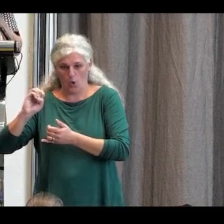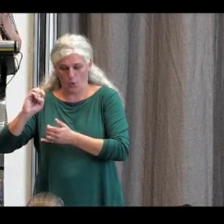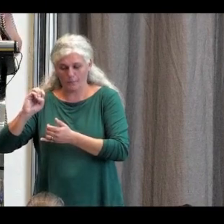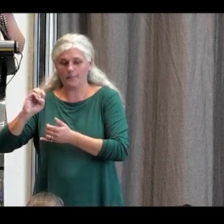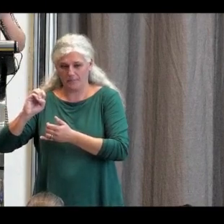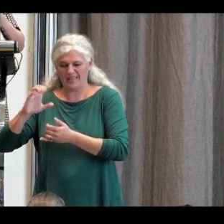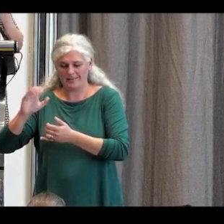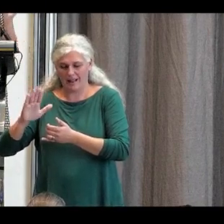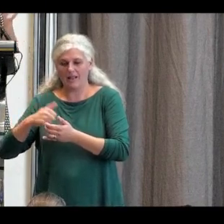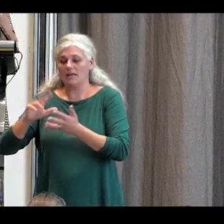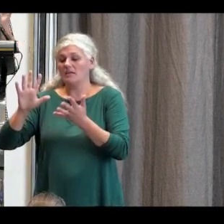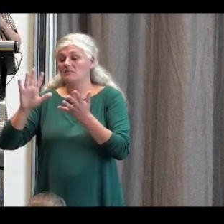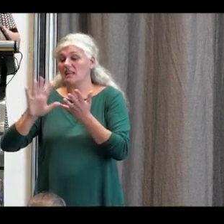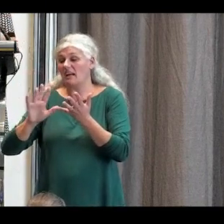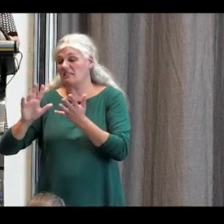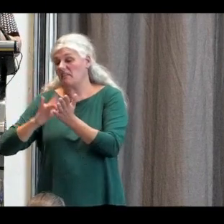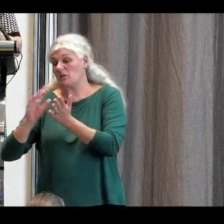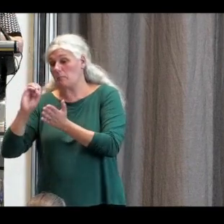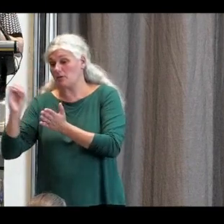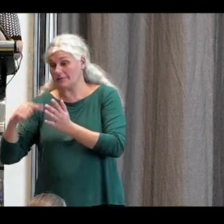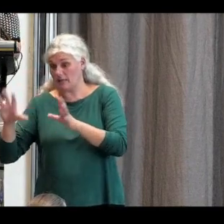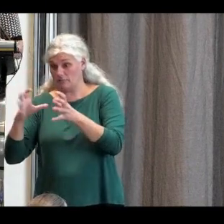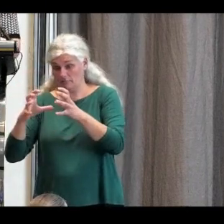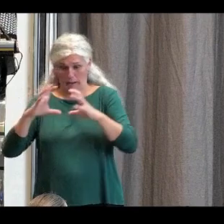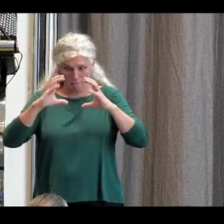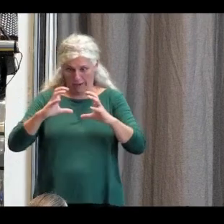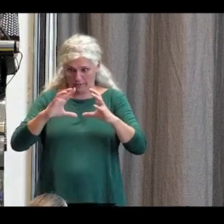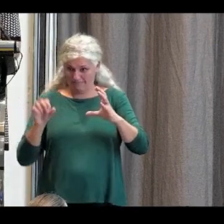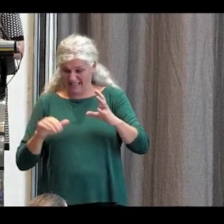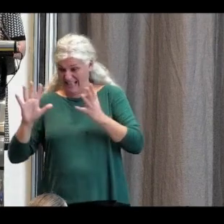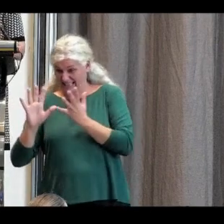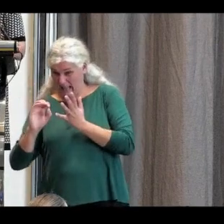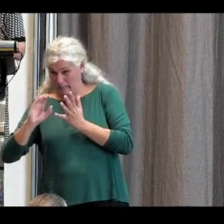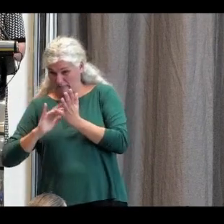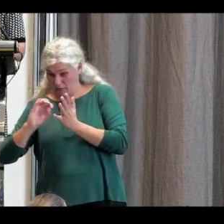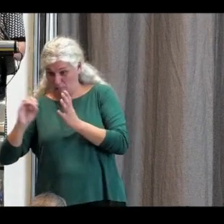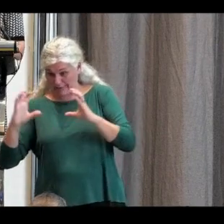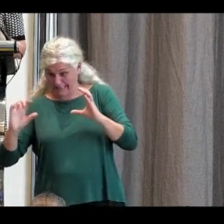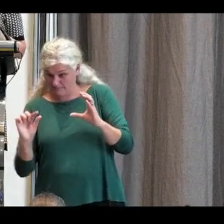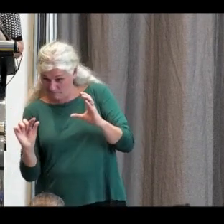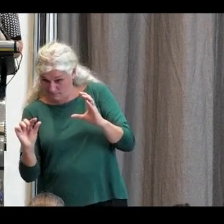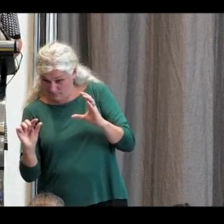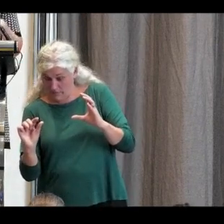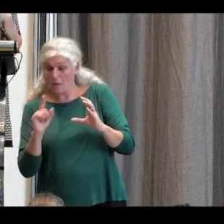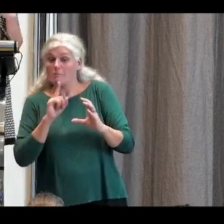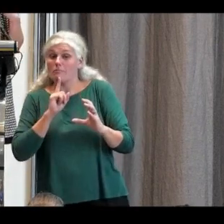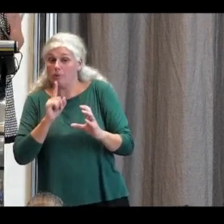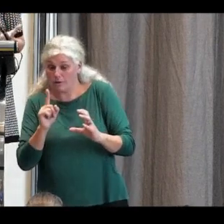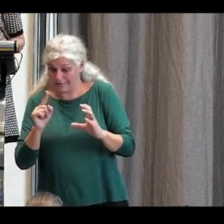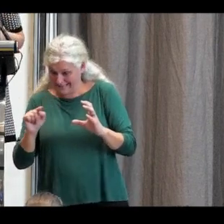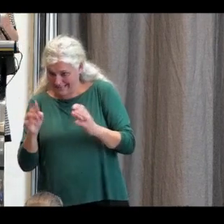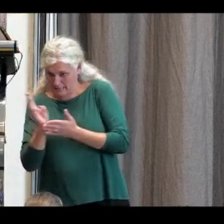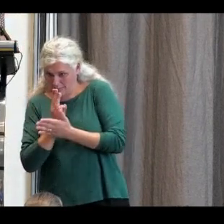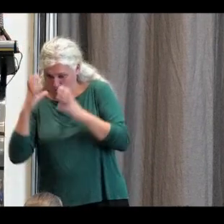about 10–15% of the overall amount of cells in the brain. However, even